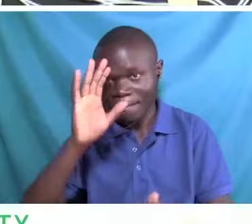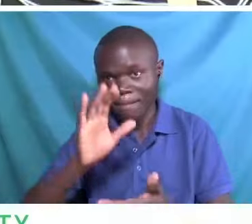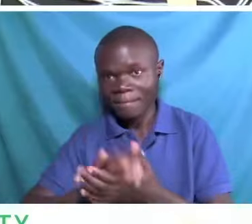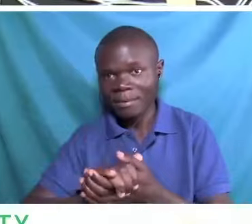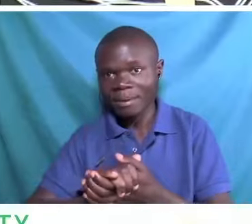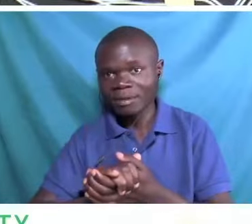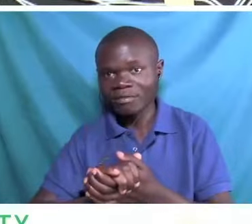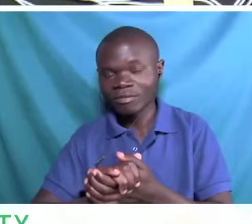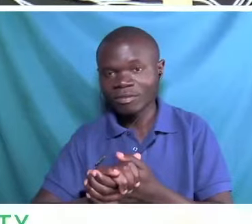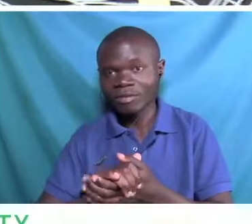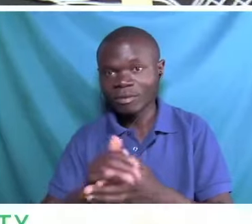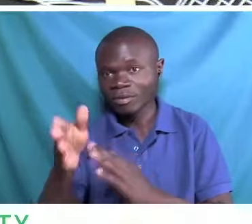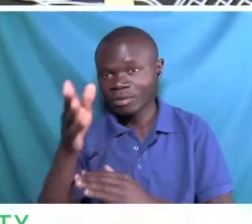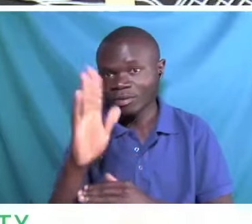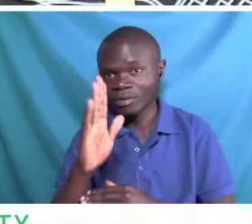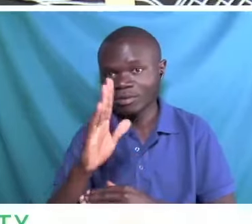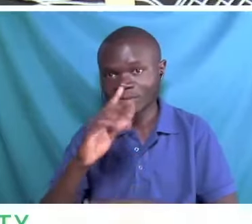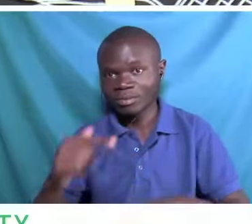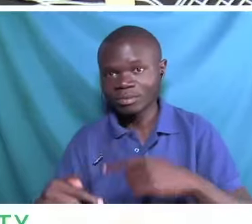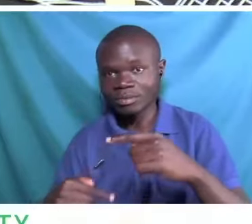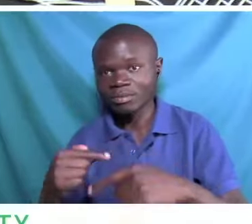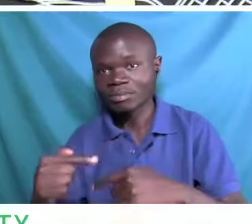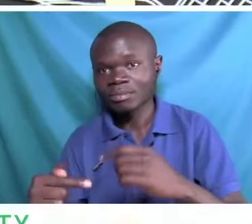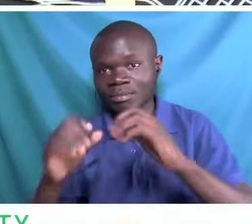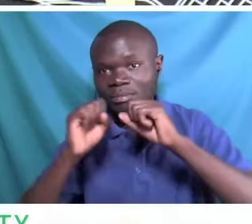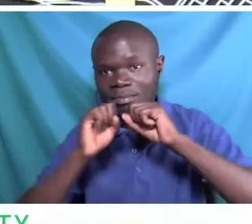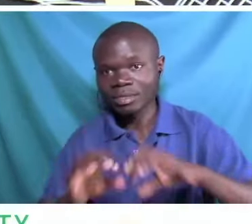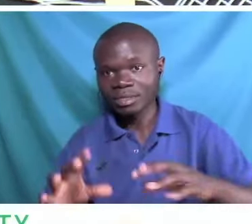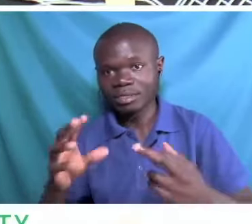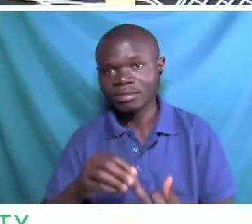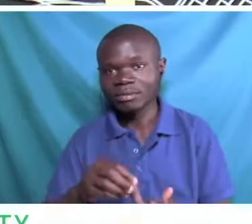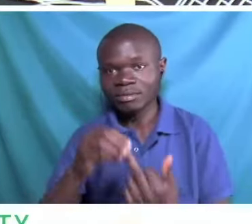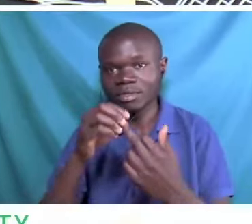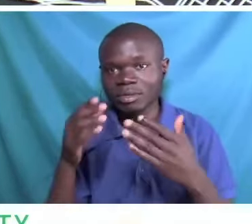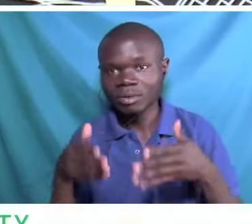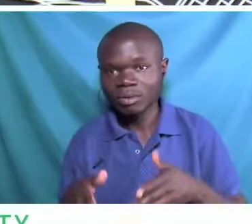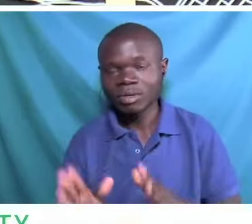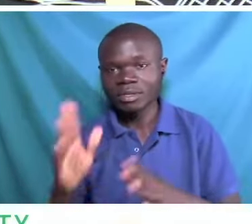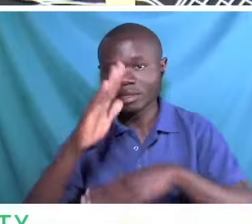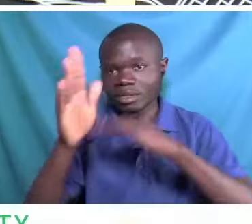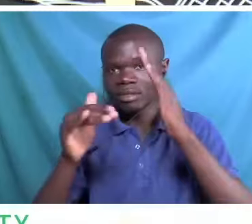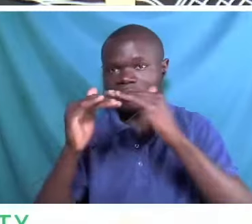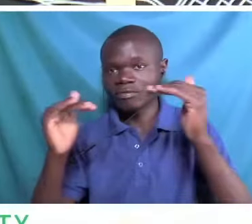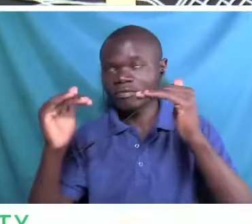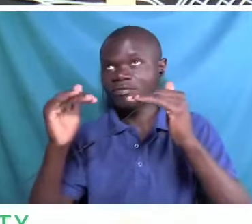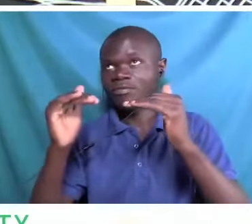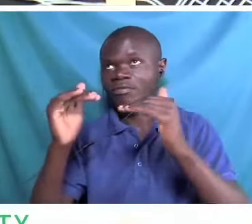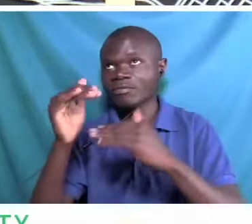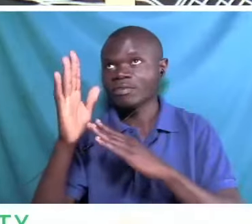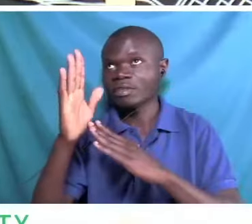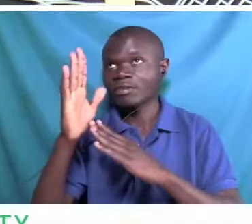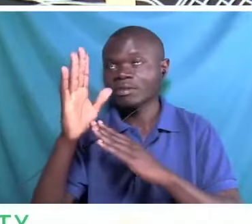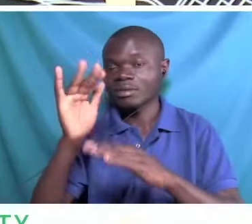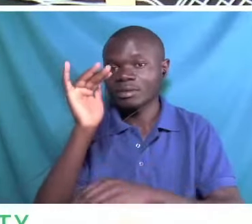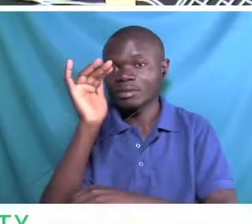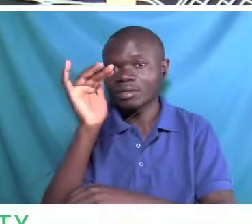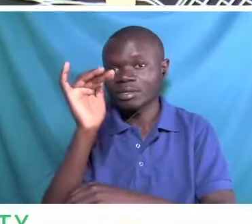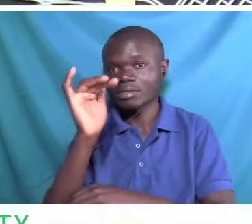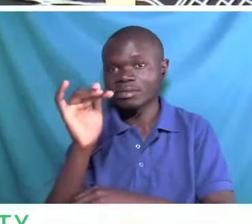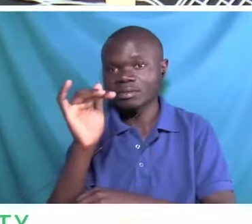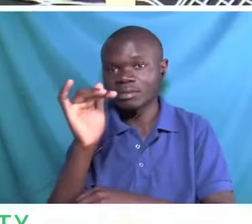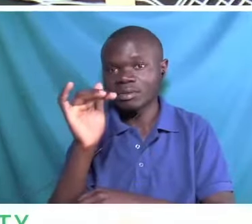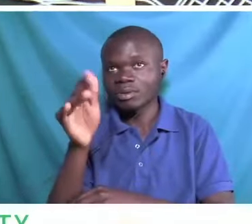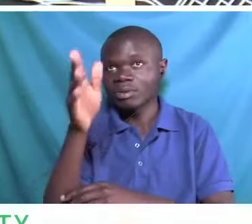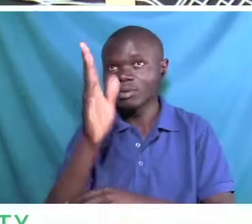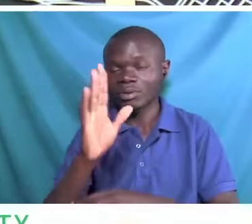going to bless us in a very, very special way. Heavenly Father, we also ask that God,